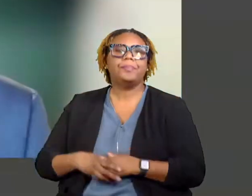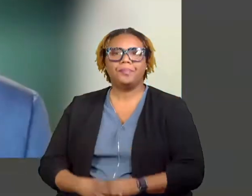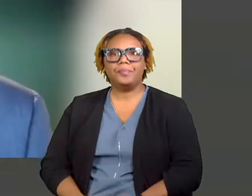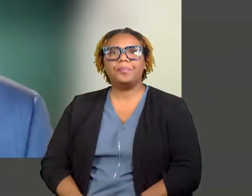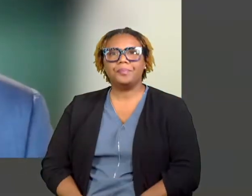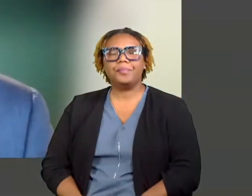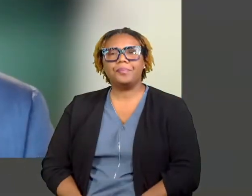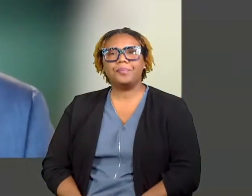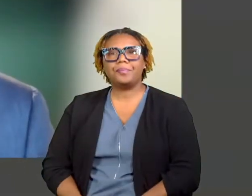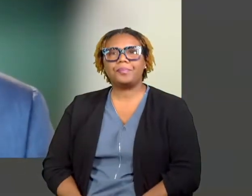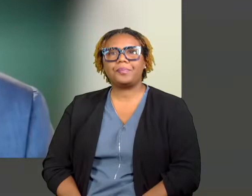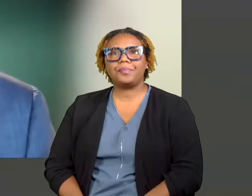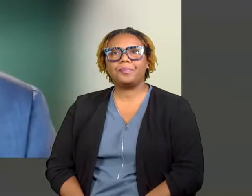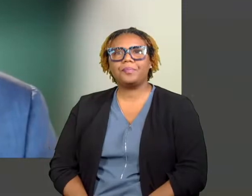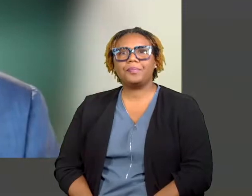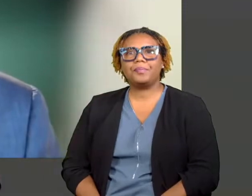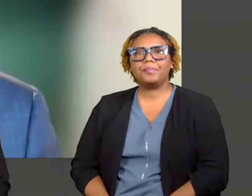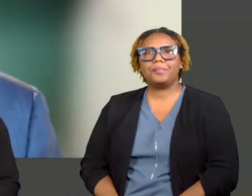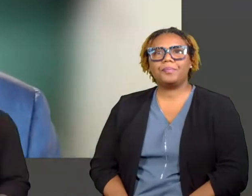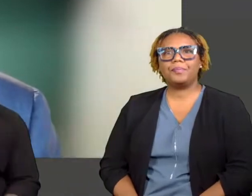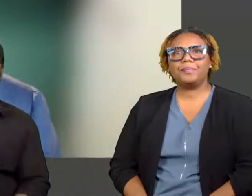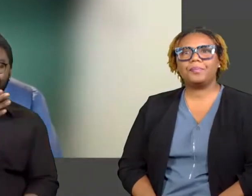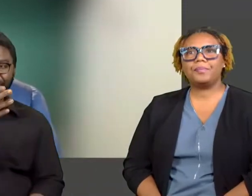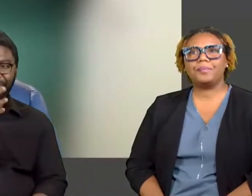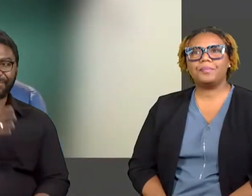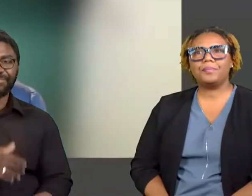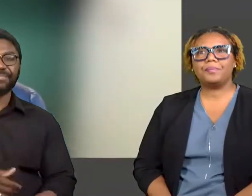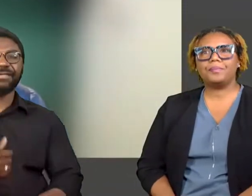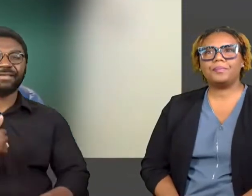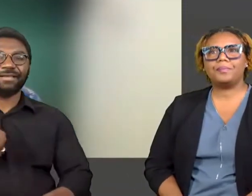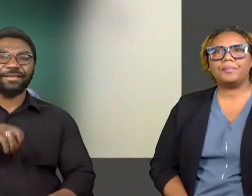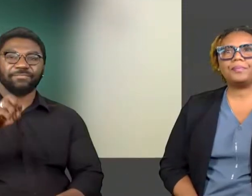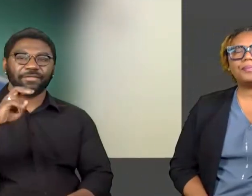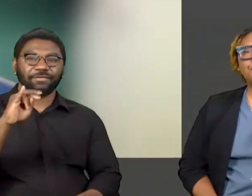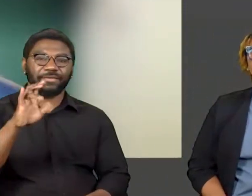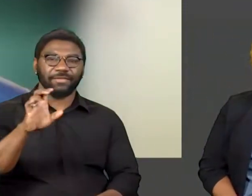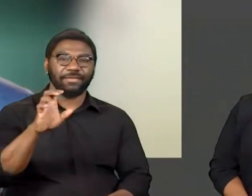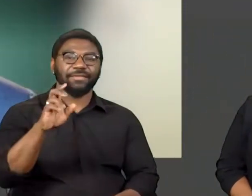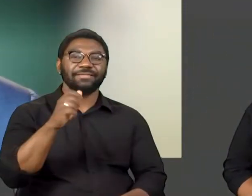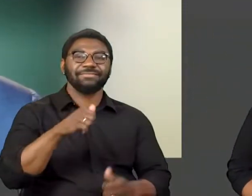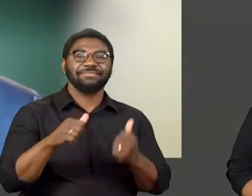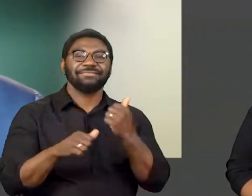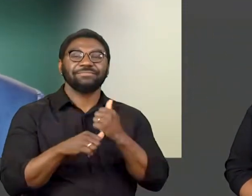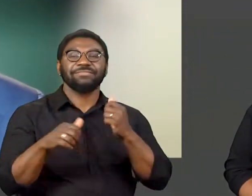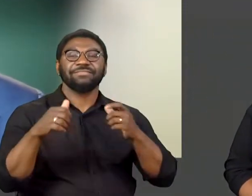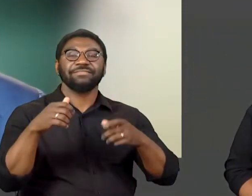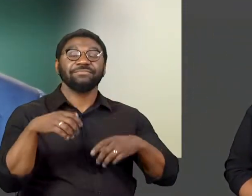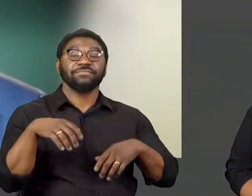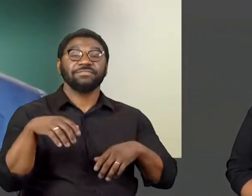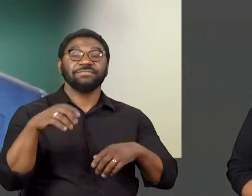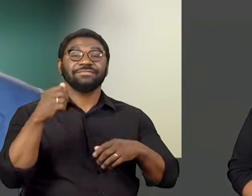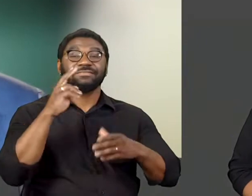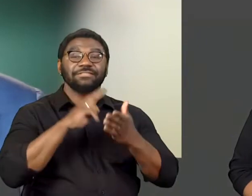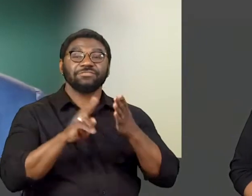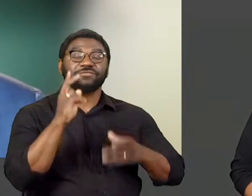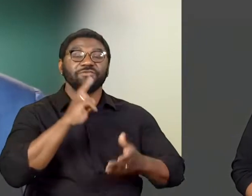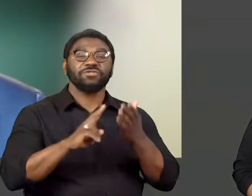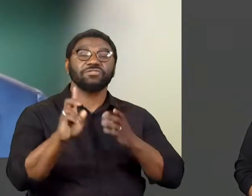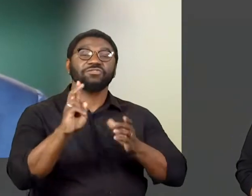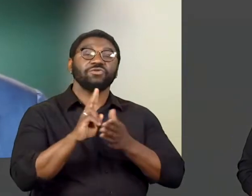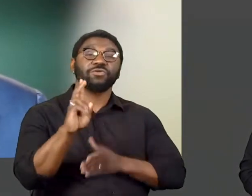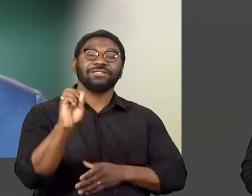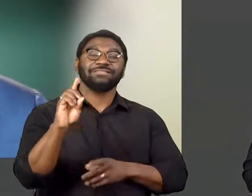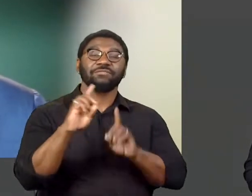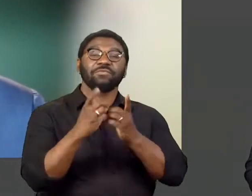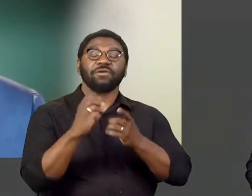Thank you, Dr. Ross. As you said, I am Eric Biebel, a Deputy Assistant Secretary with the U.S. Department of Agriculture. I'm also a